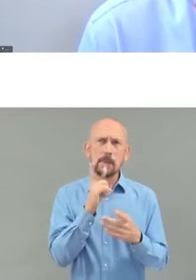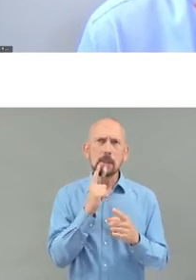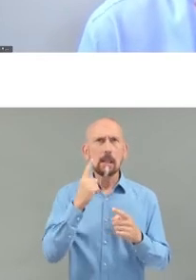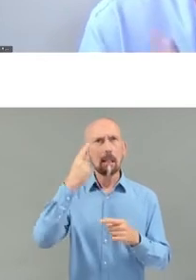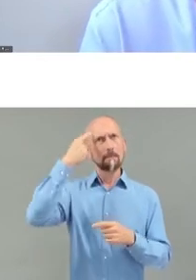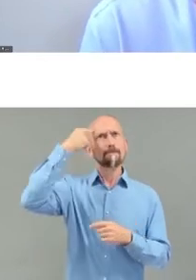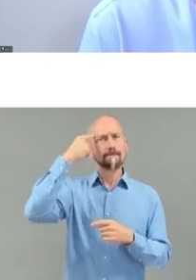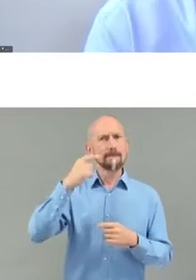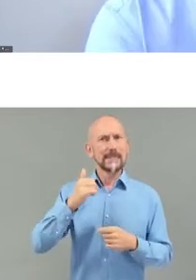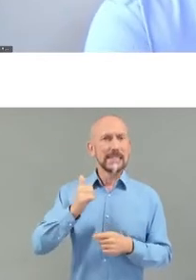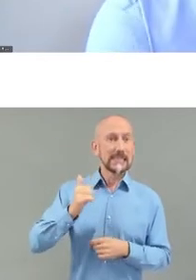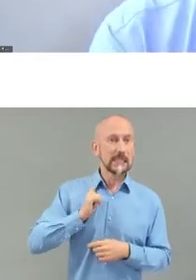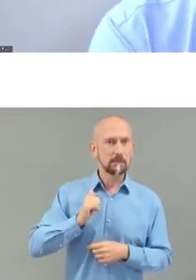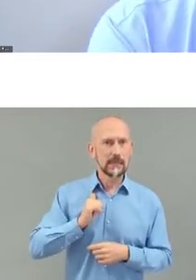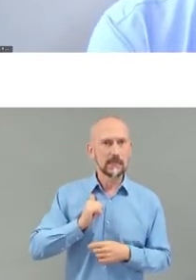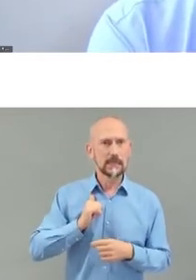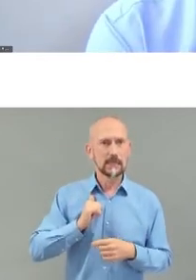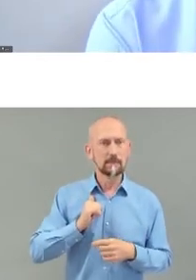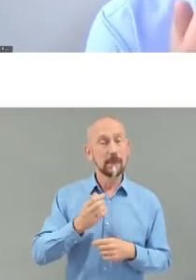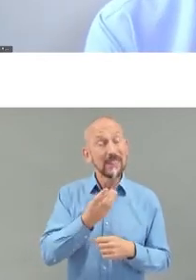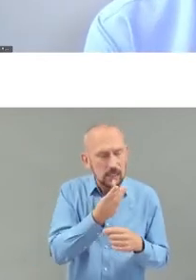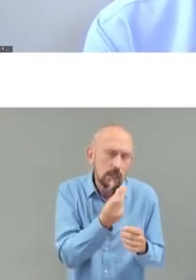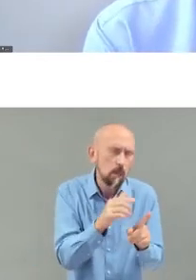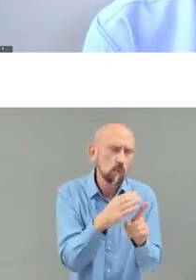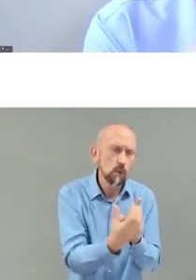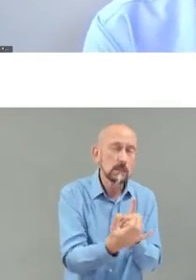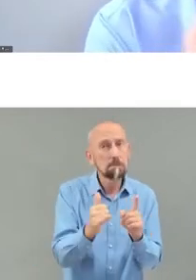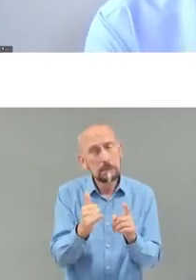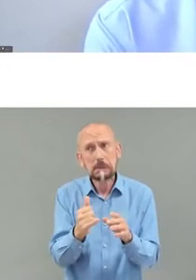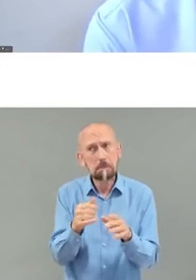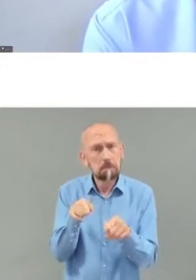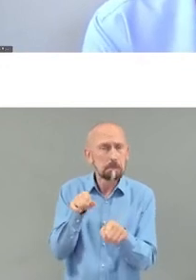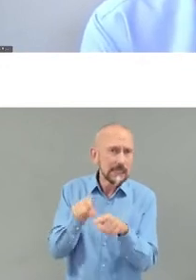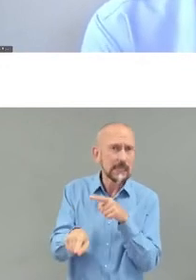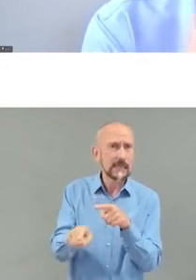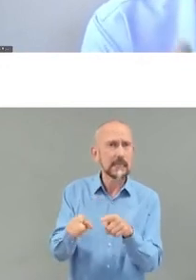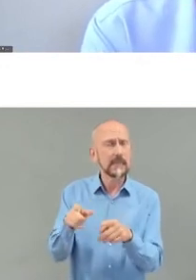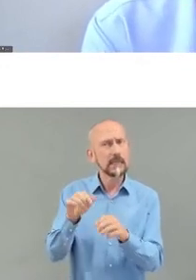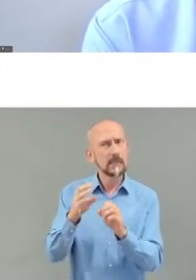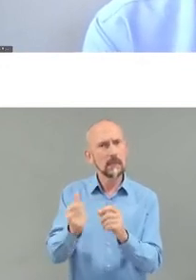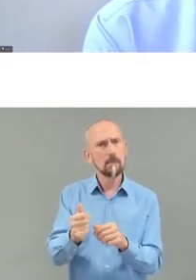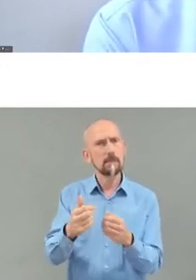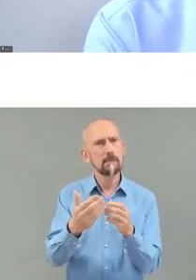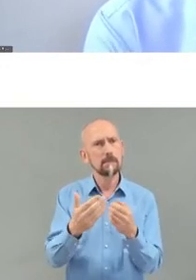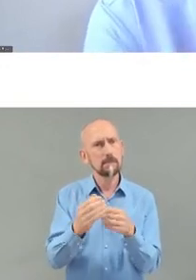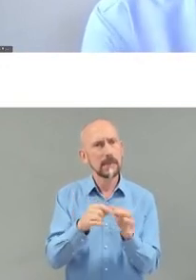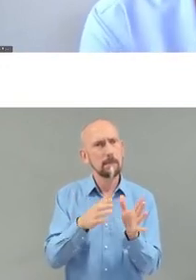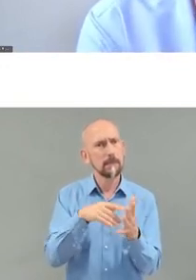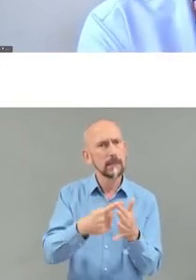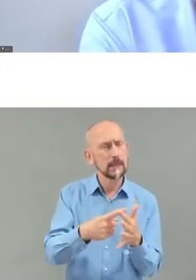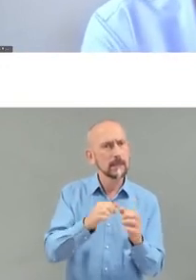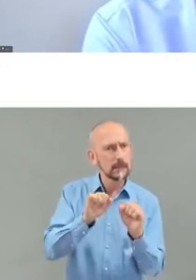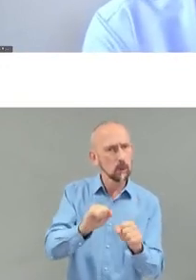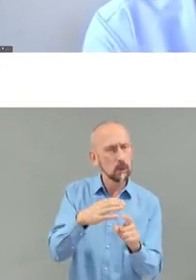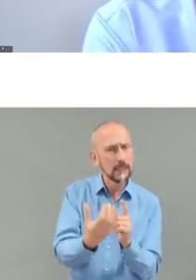understanding in some communities, perhaps particularly in some ethnic minority communities, about what psychology is, what it means, whether that would be an